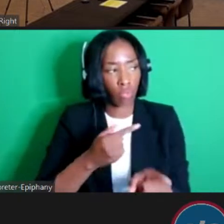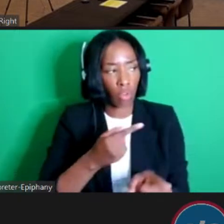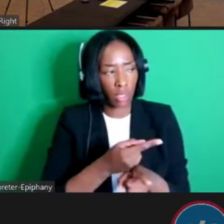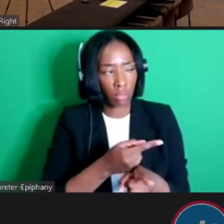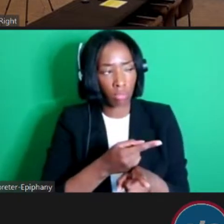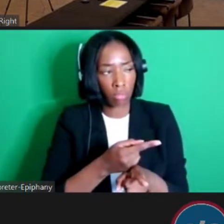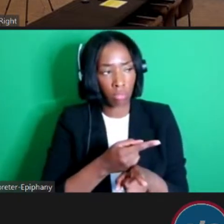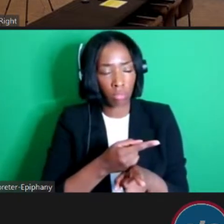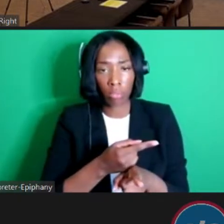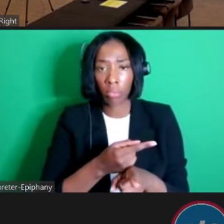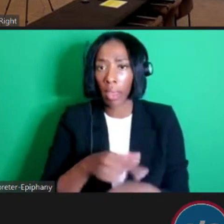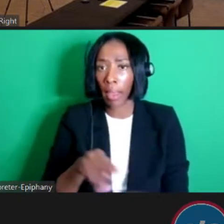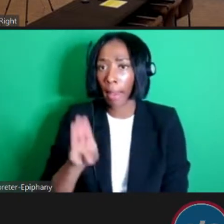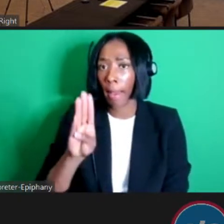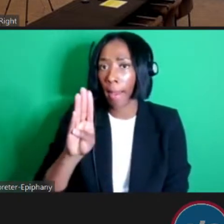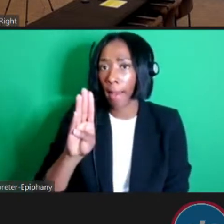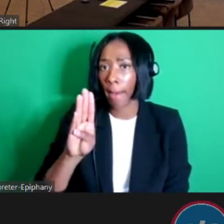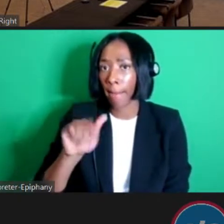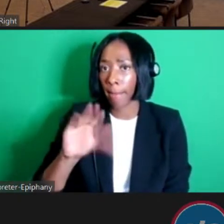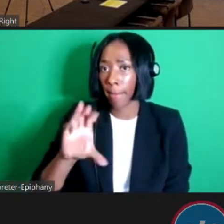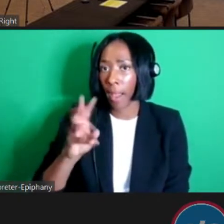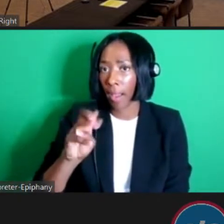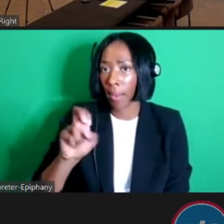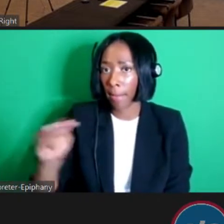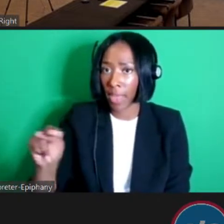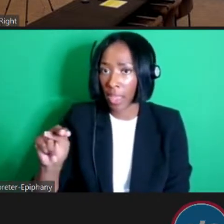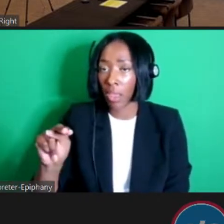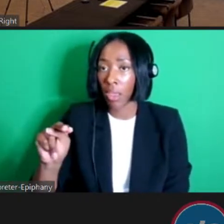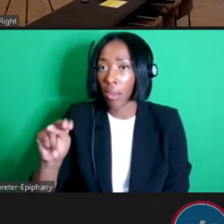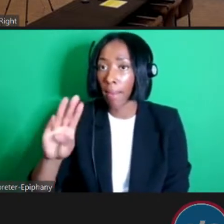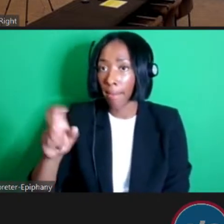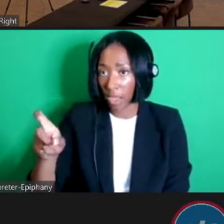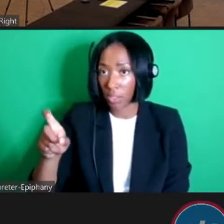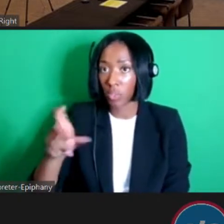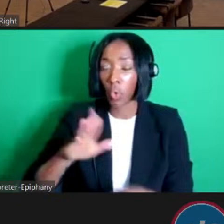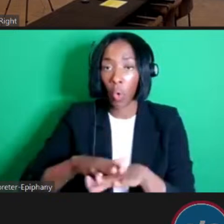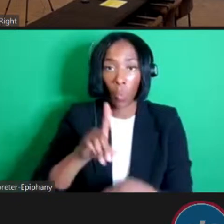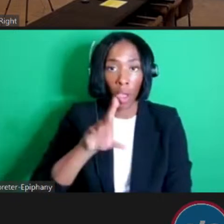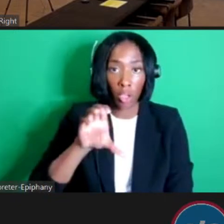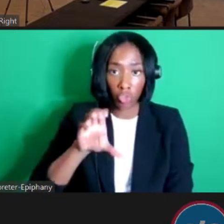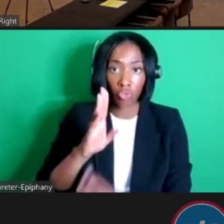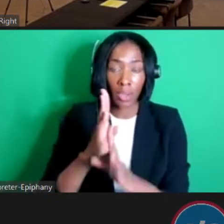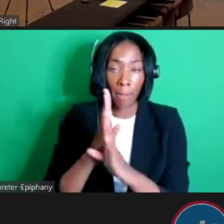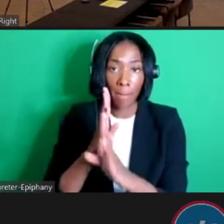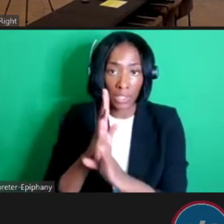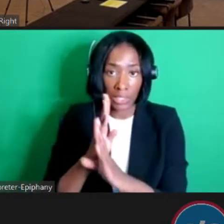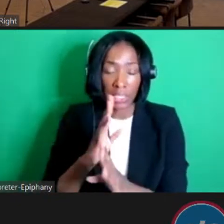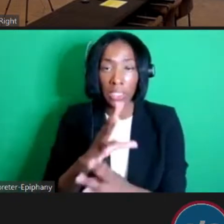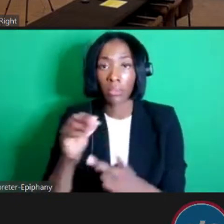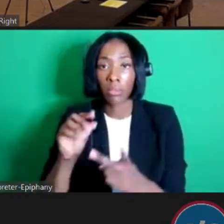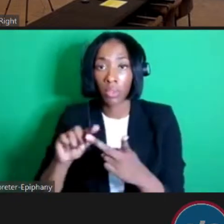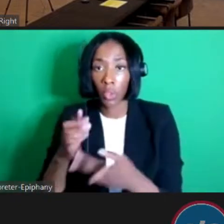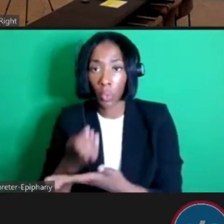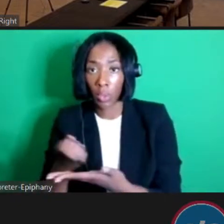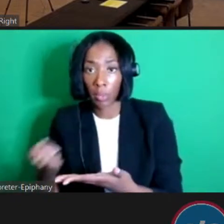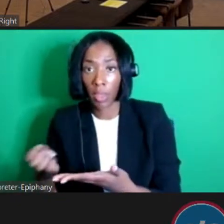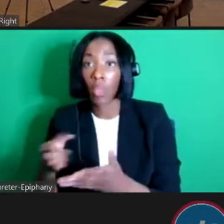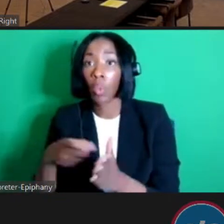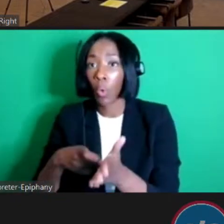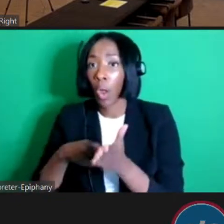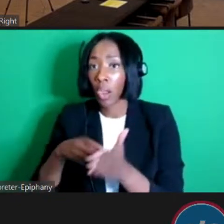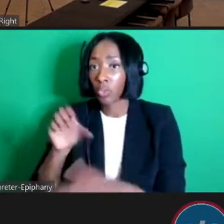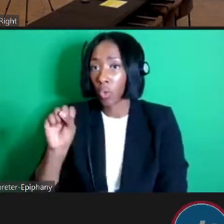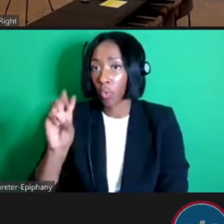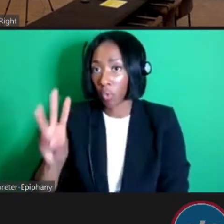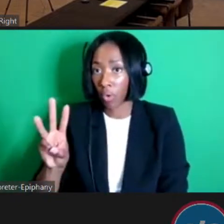and Bachman fare boxes on 100 buses, along with vaulting equipment and the required software at